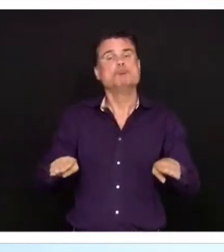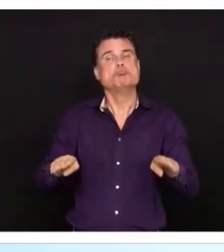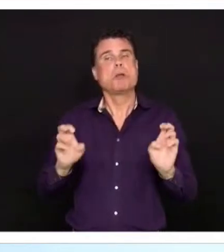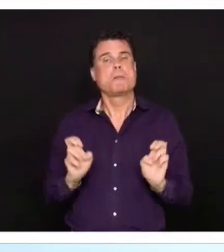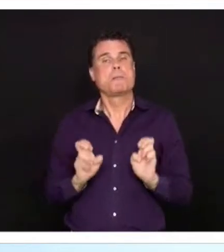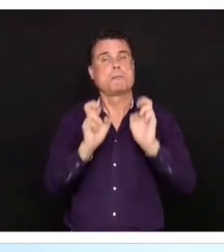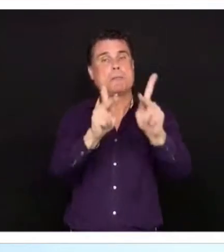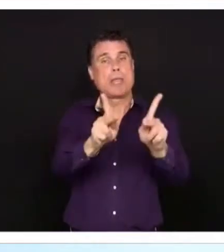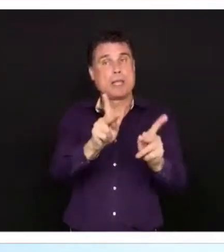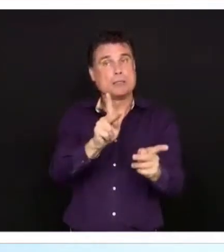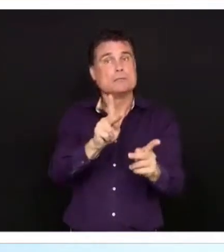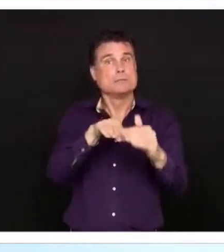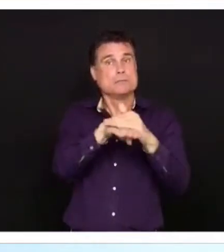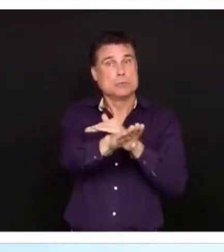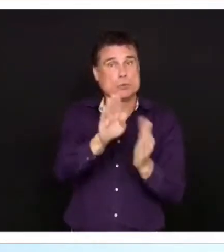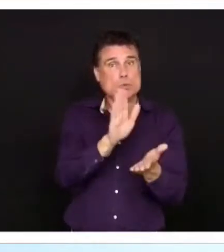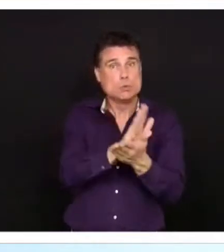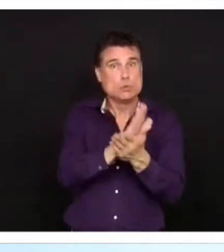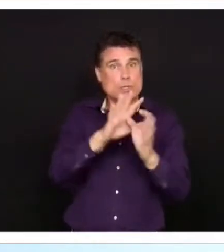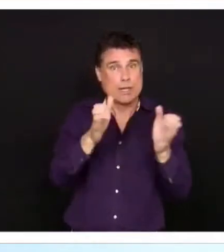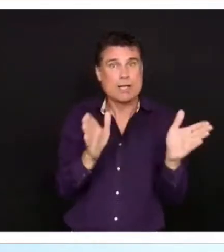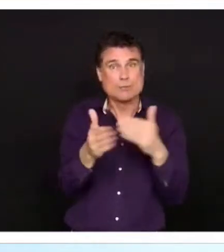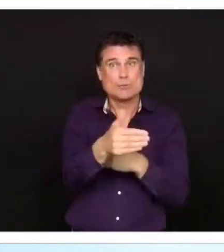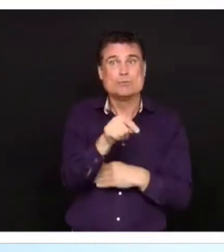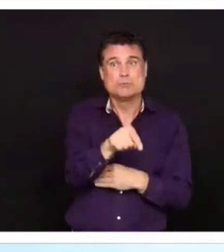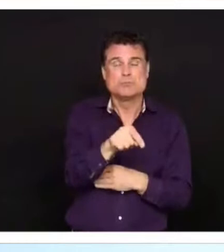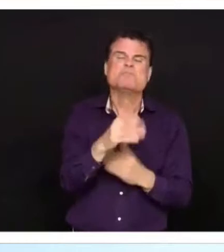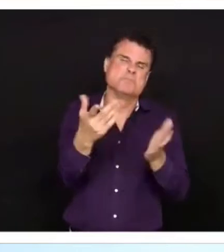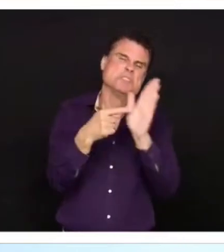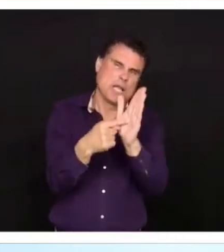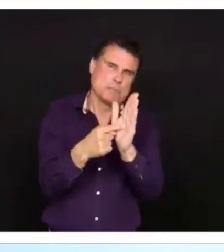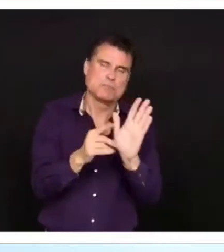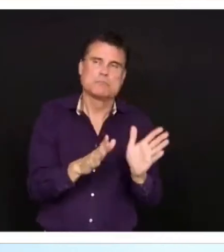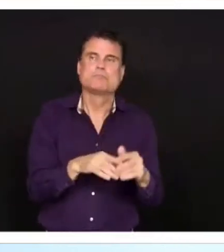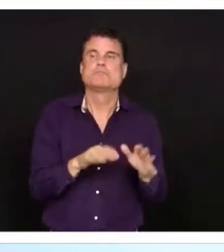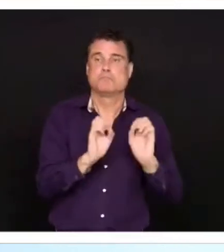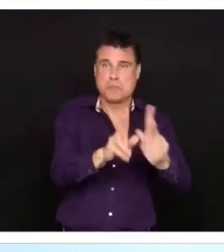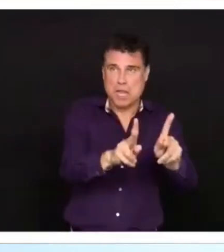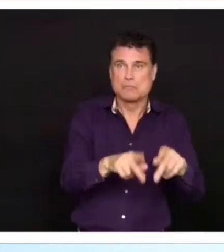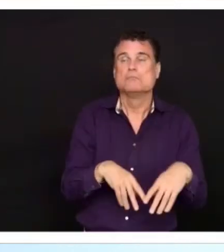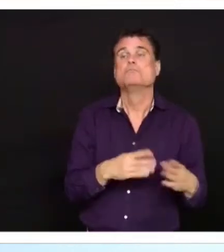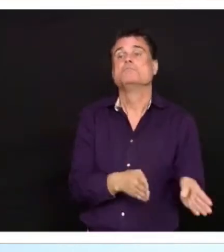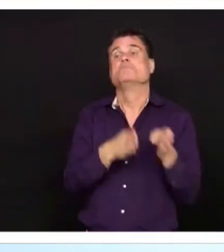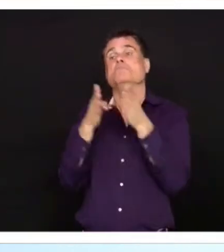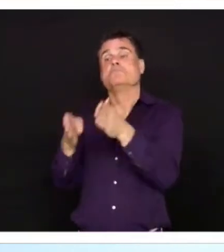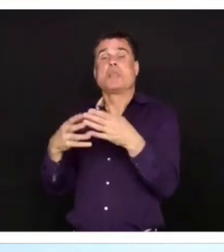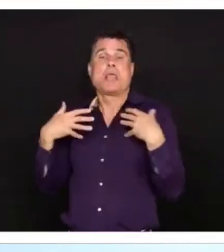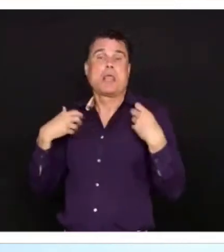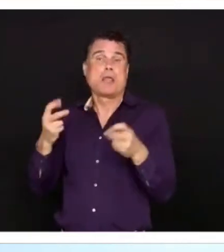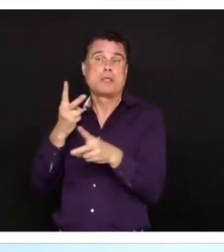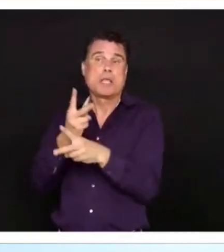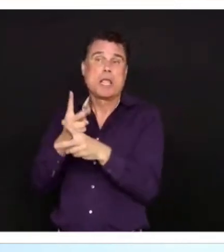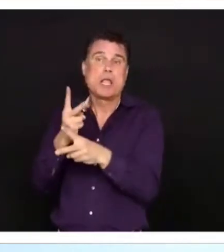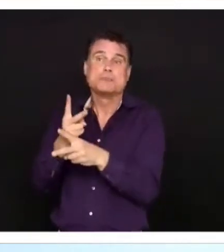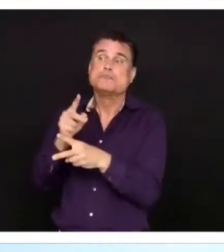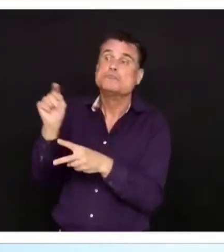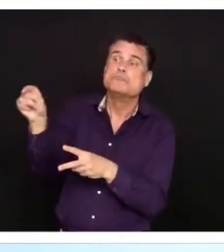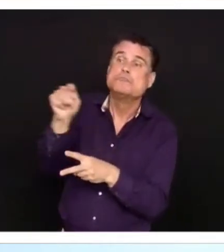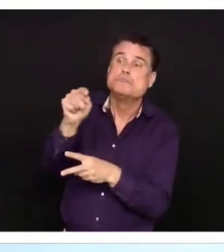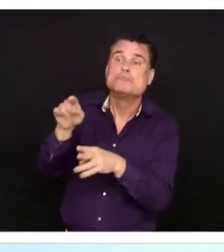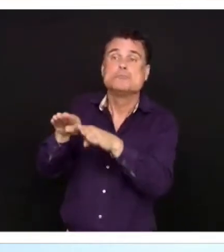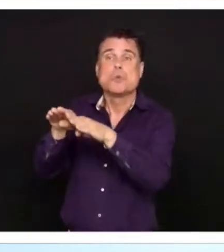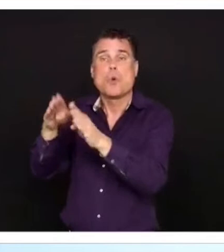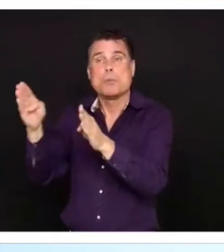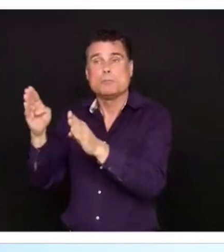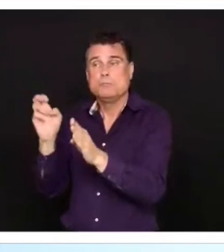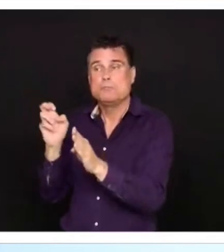what does that look like in a way that is still able to maintain distances? It may mean smaller classes, only some